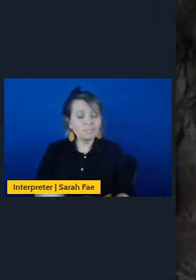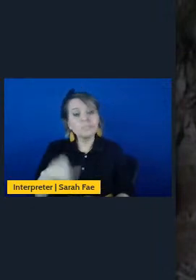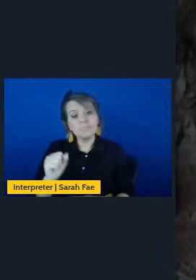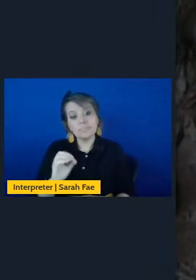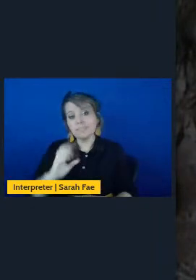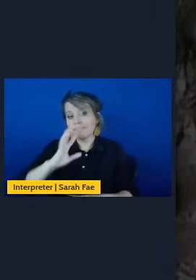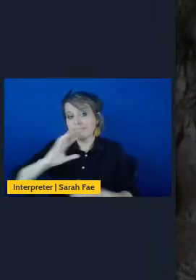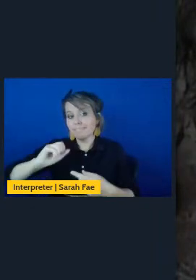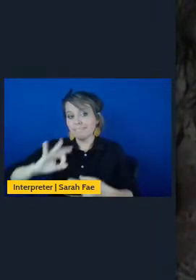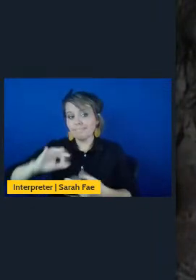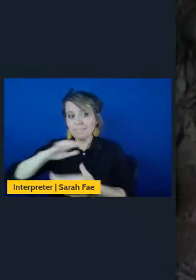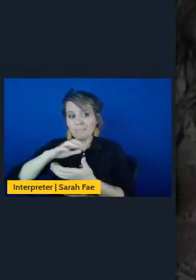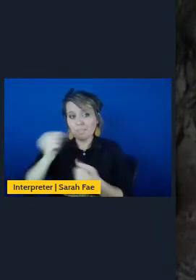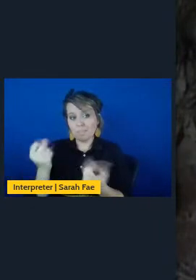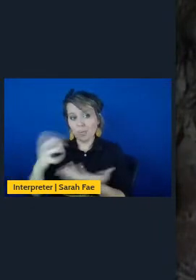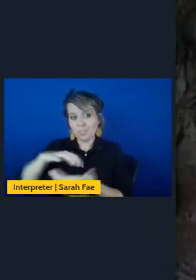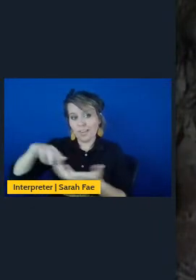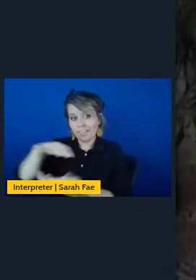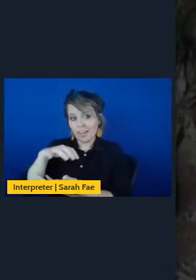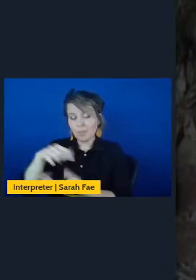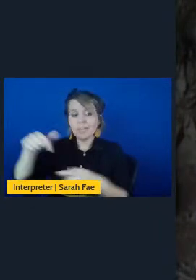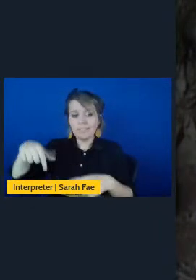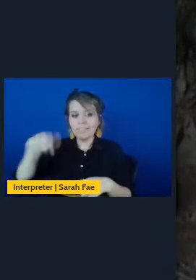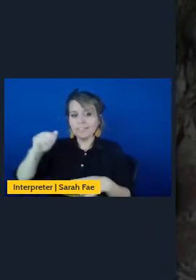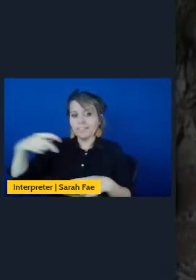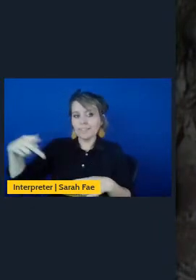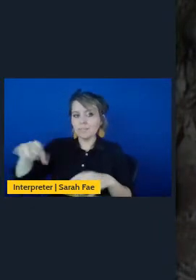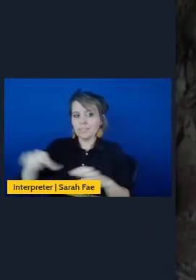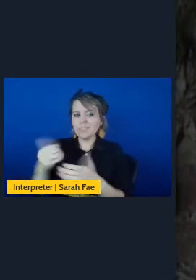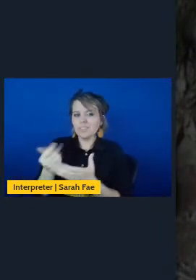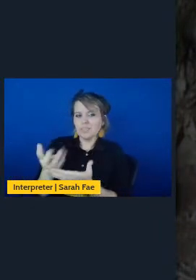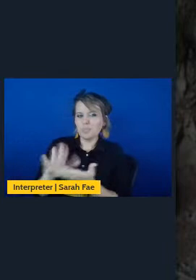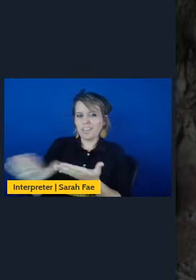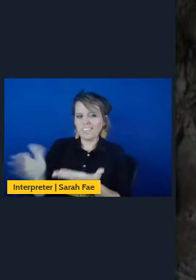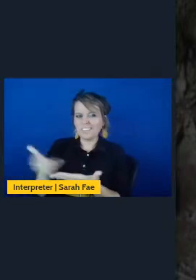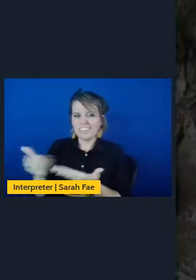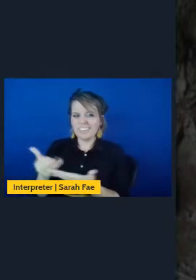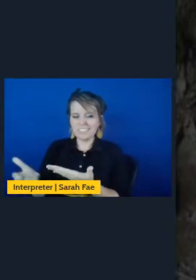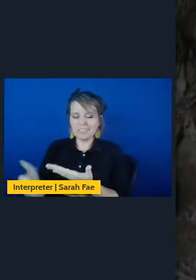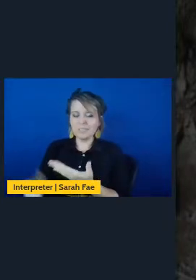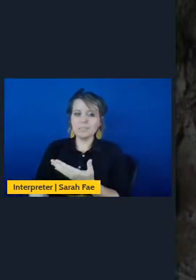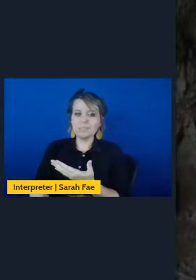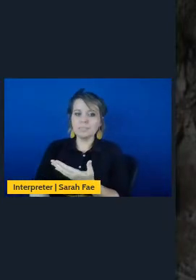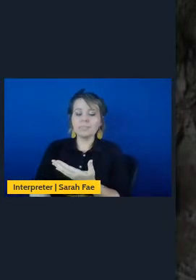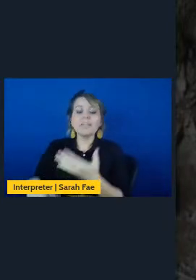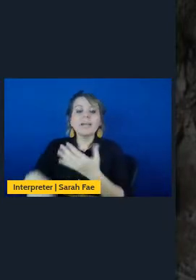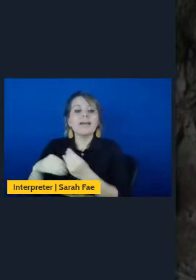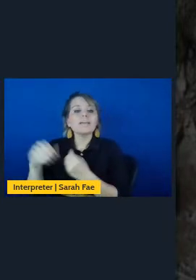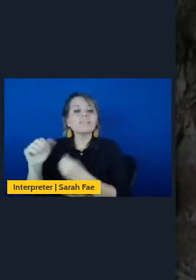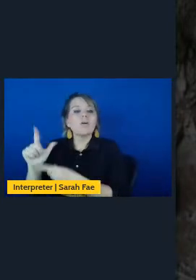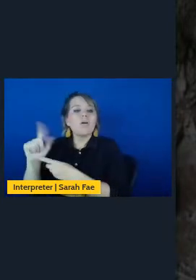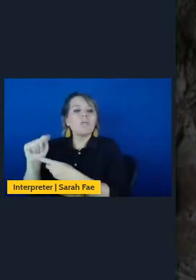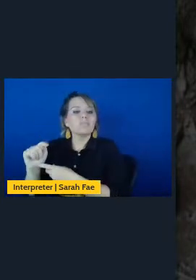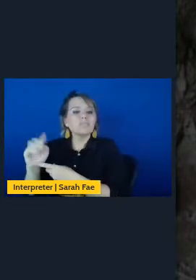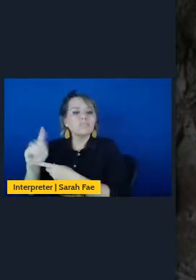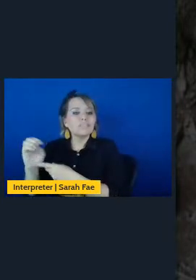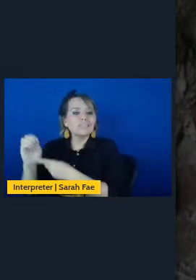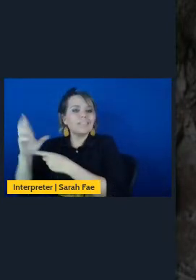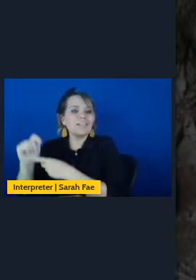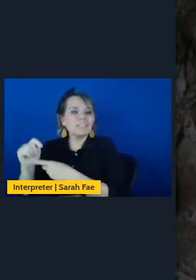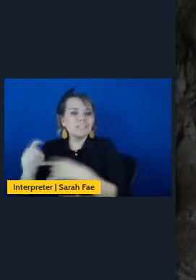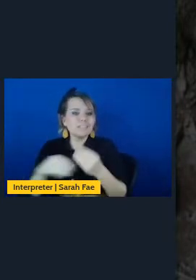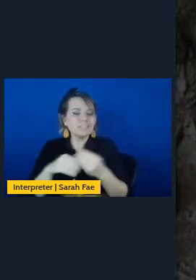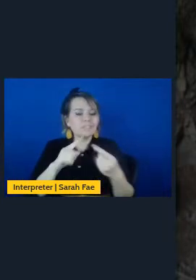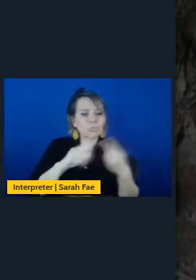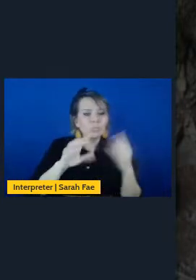multi-cloud, this app does do a few niceties. It winds up adding alt text to images that I take. And if it detects